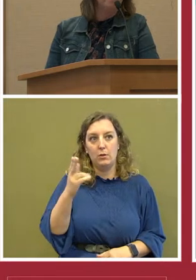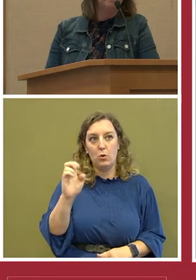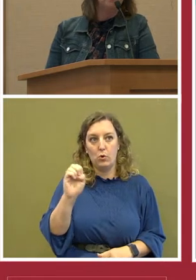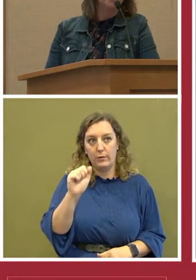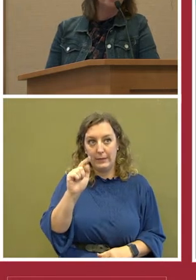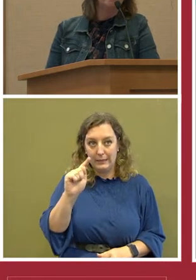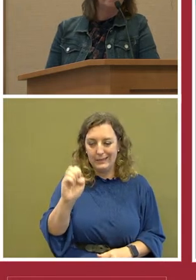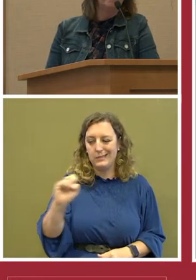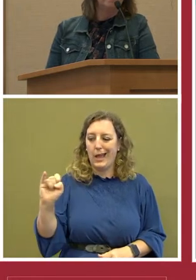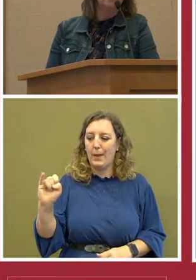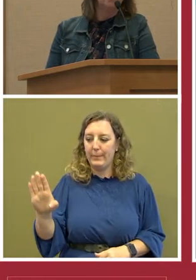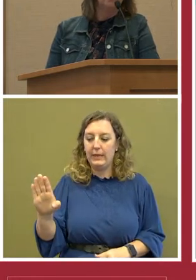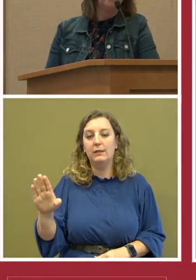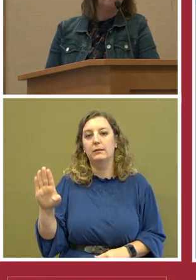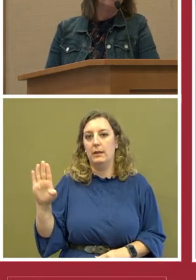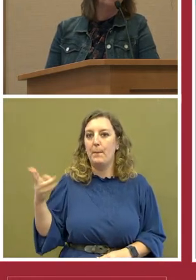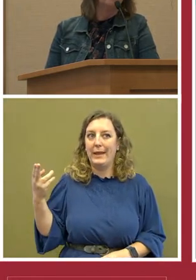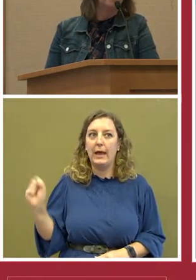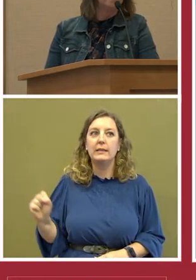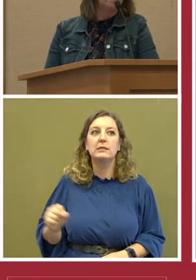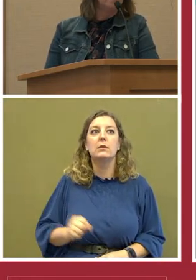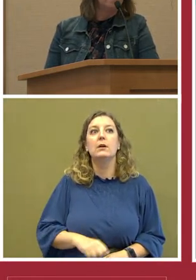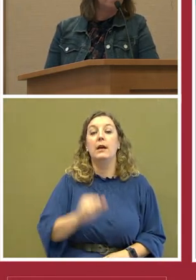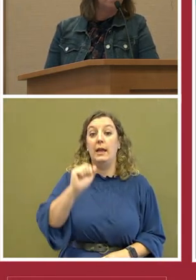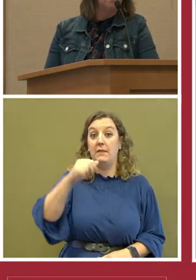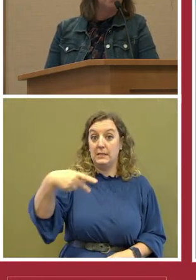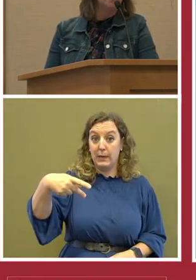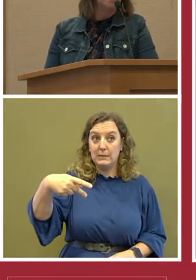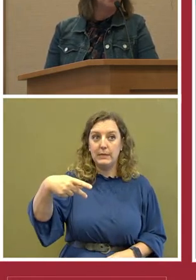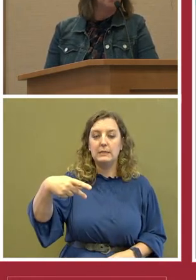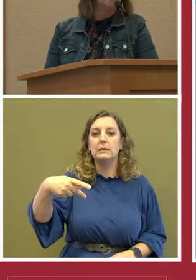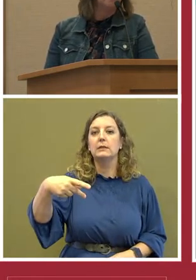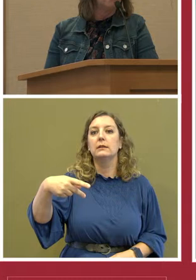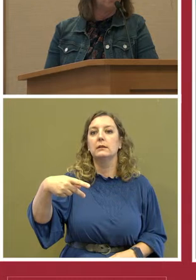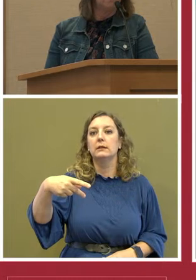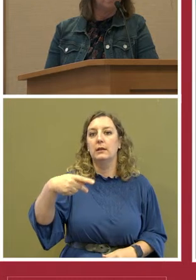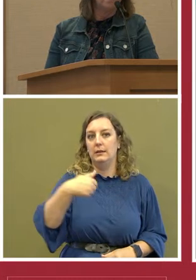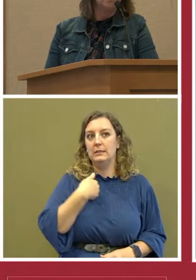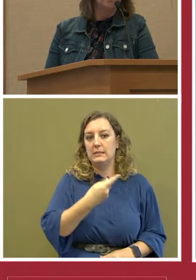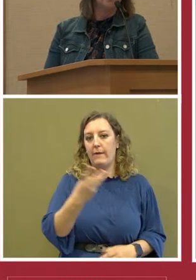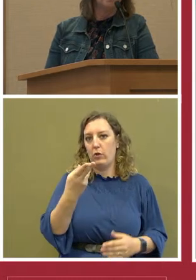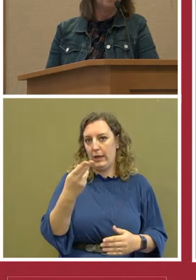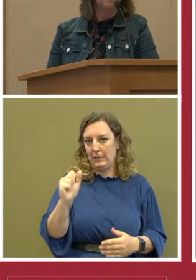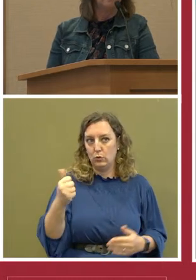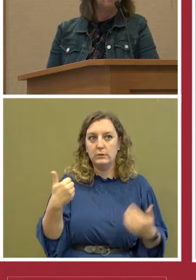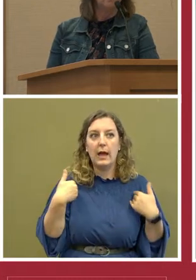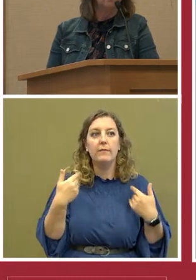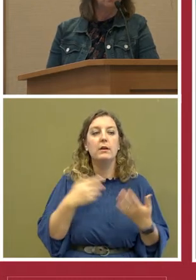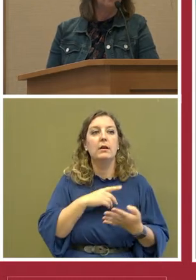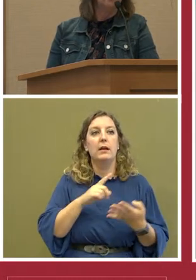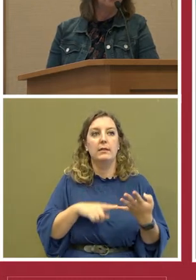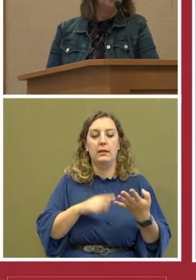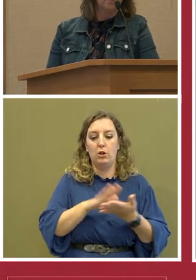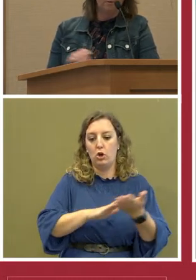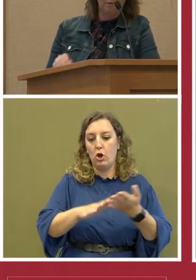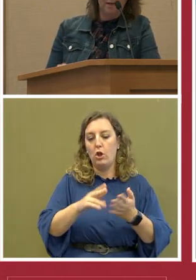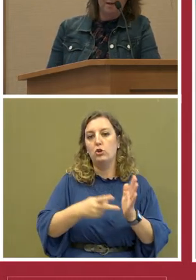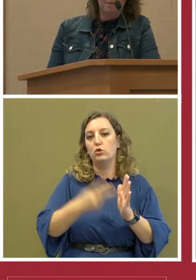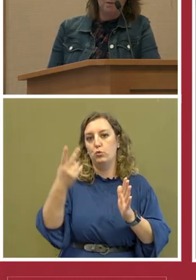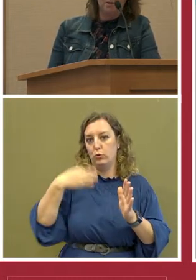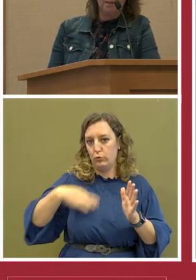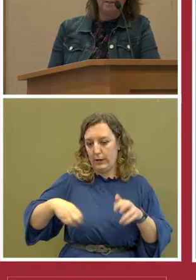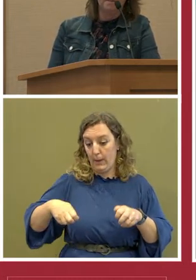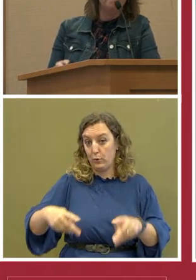program, which is at Bend High School, Advanced Placement, which is actually at several of our high schools, and then our college dual